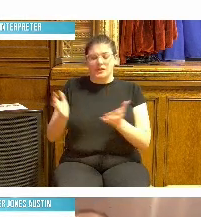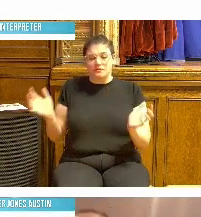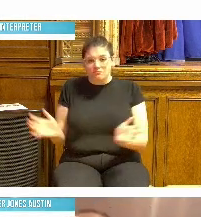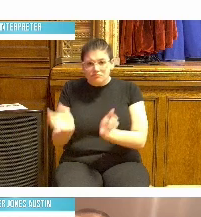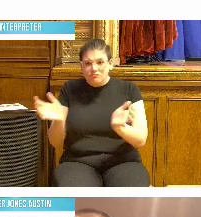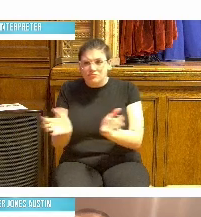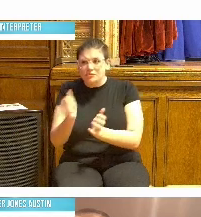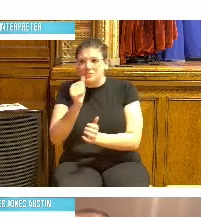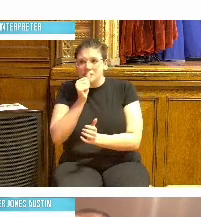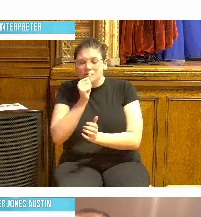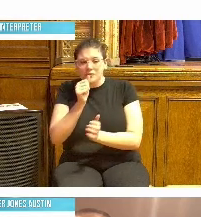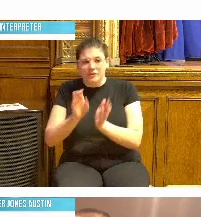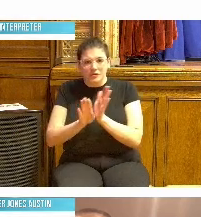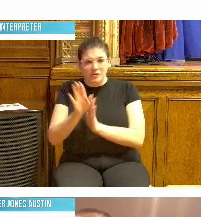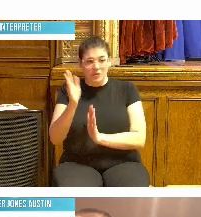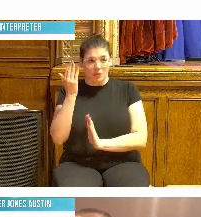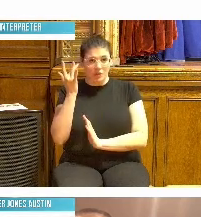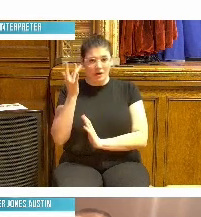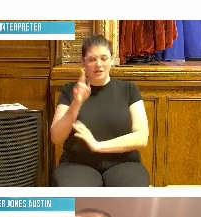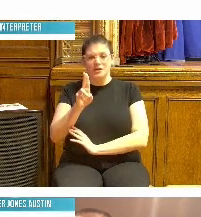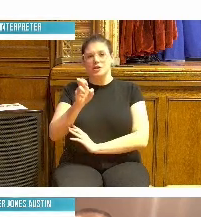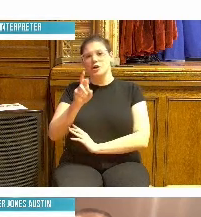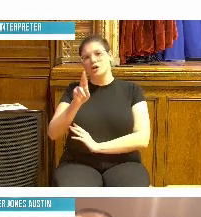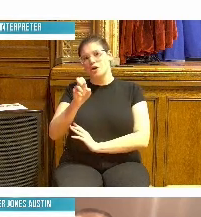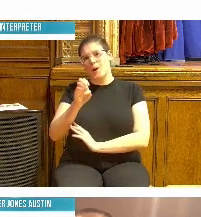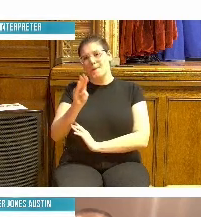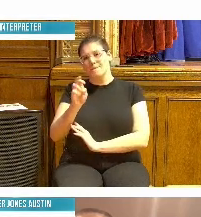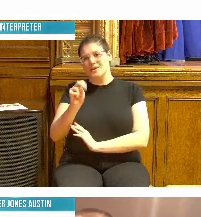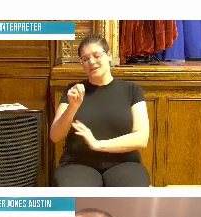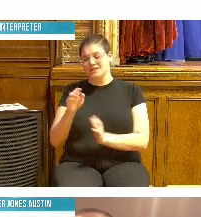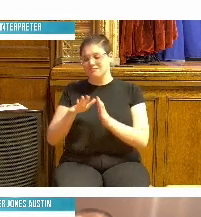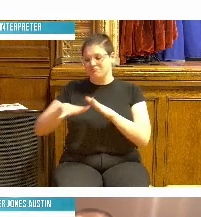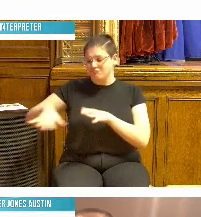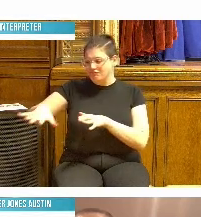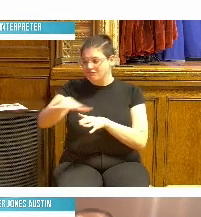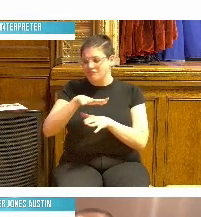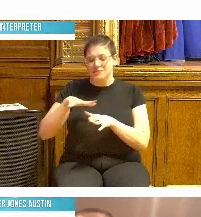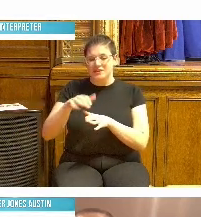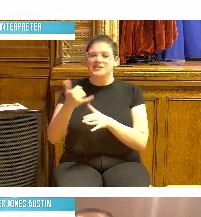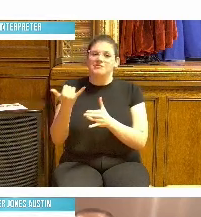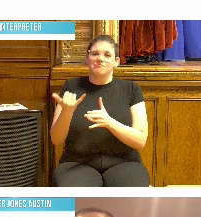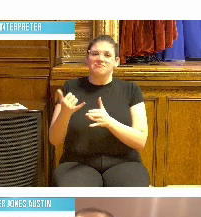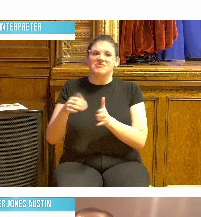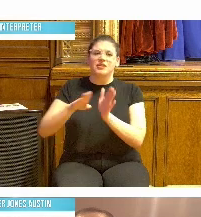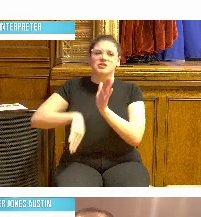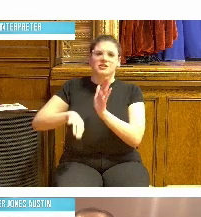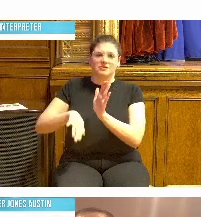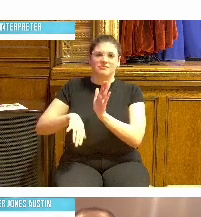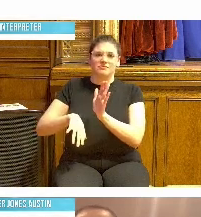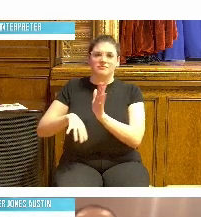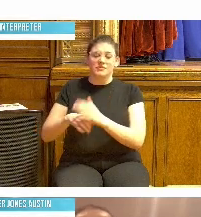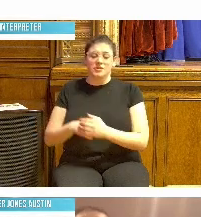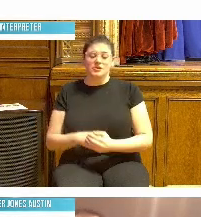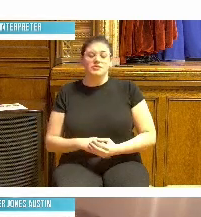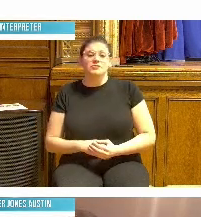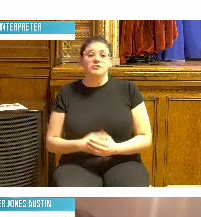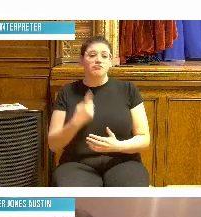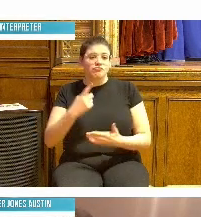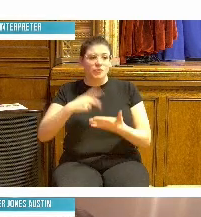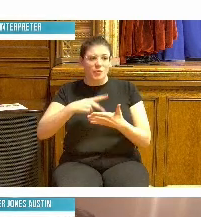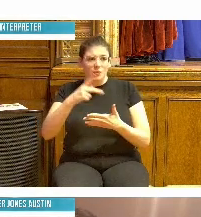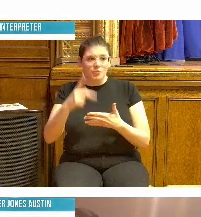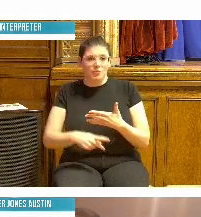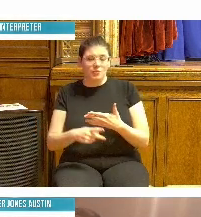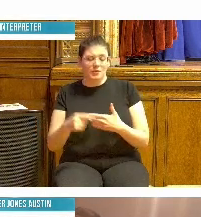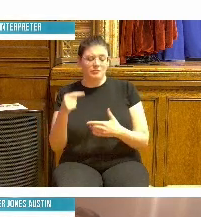land. Developers reaped a bounty. In the case of one Newburgh renewal project, acquisition, demolition, and relocation